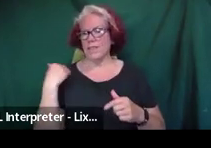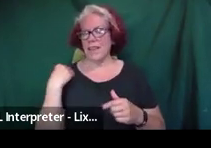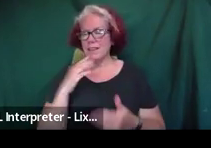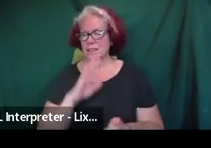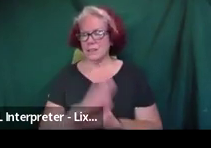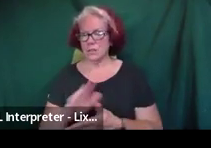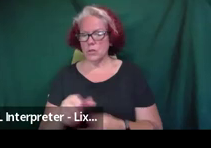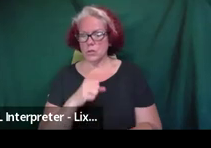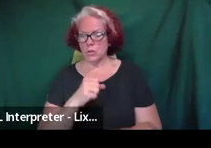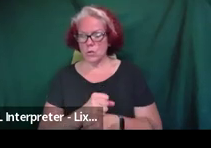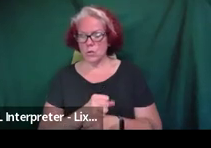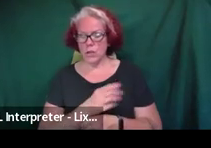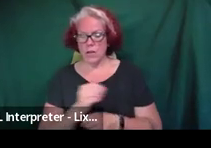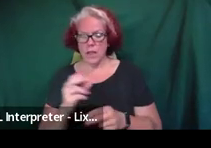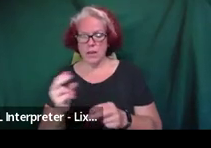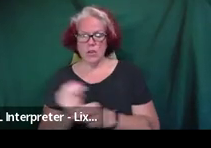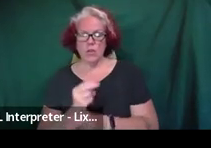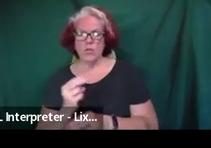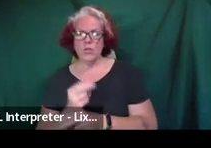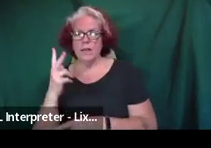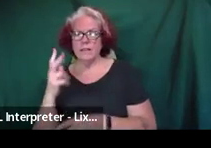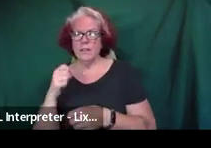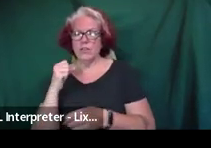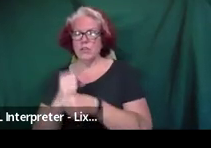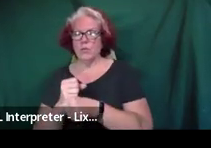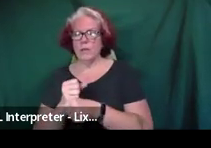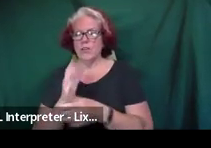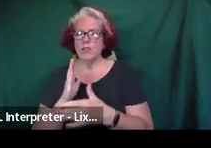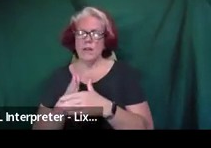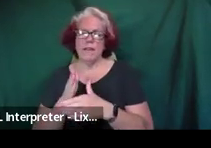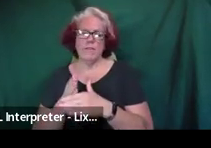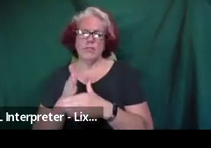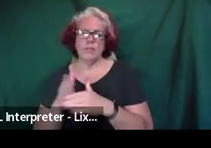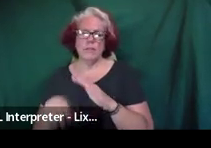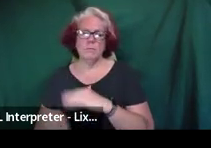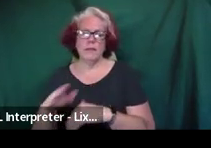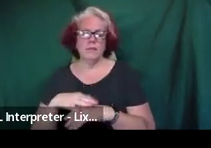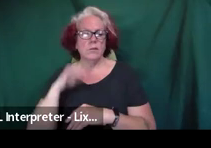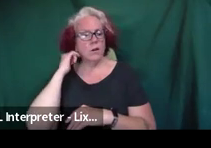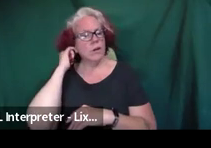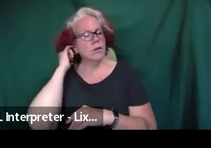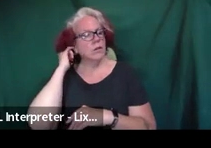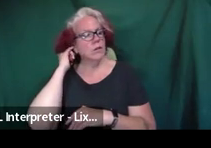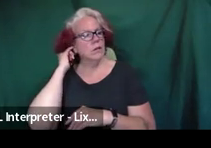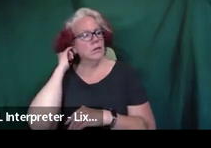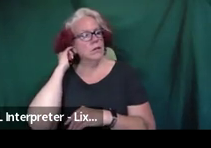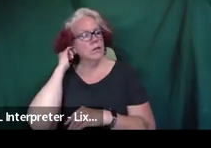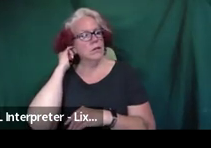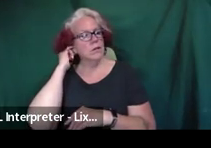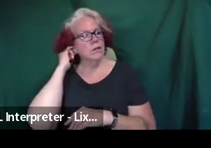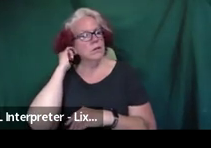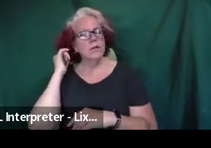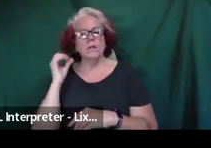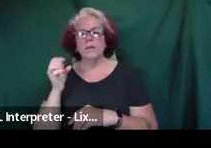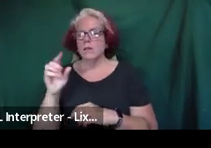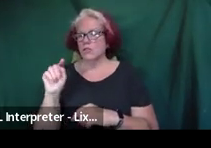year and utilizing three-year averages based on trend analysis from the district's